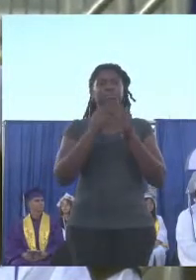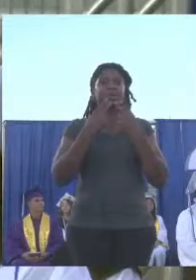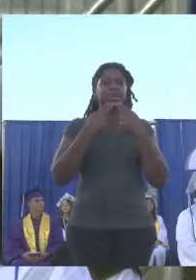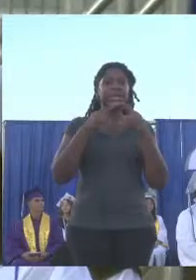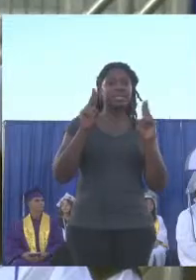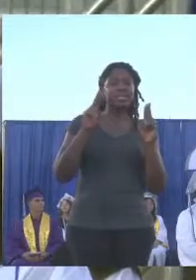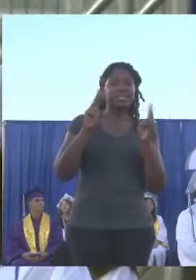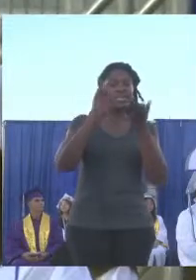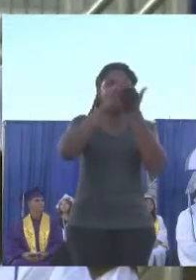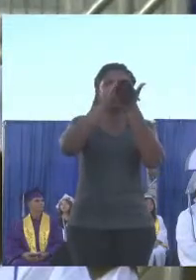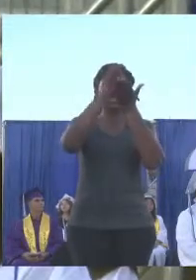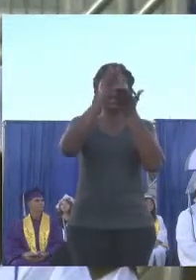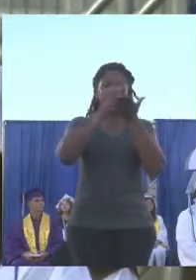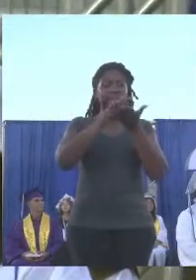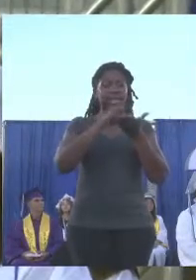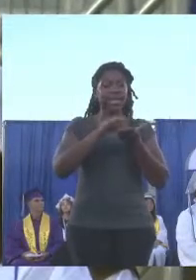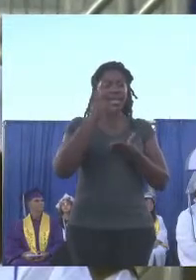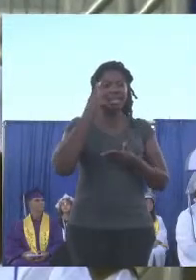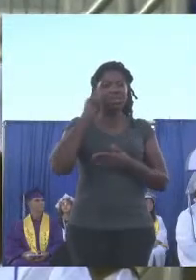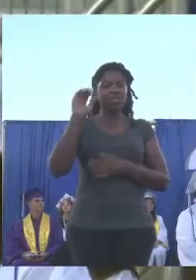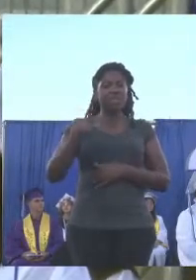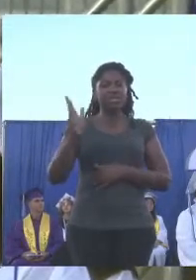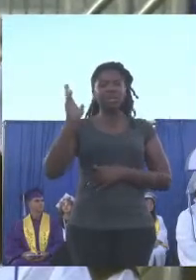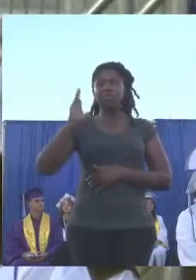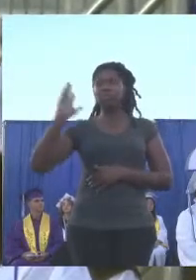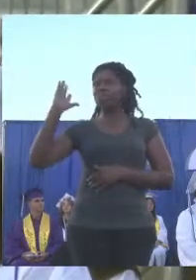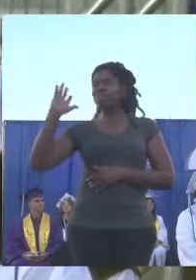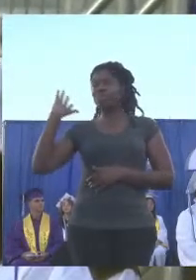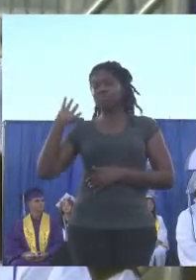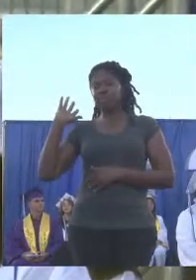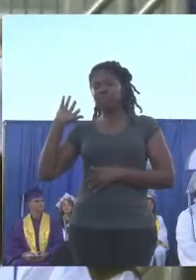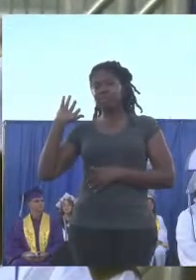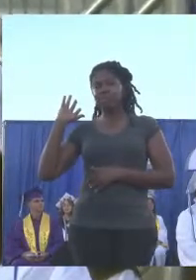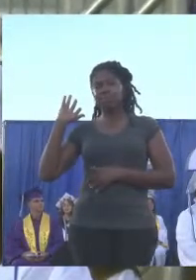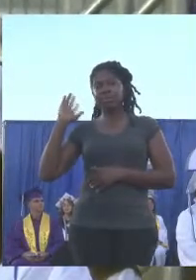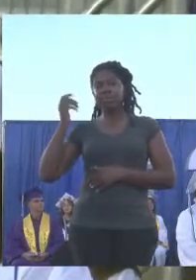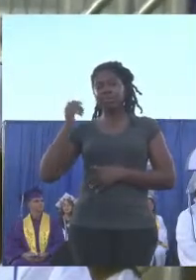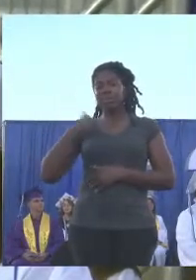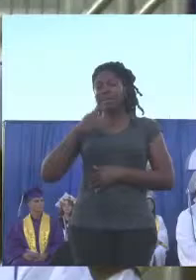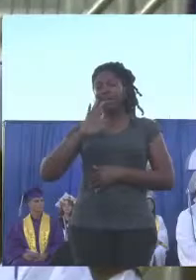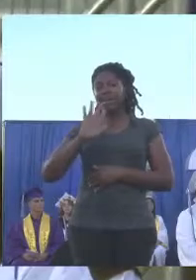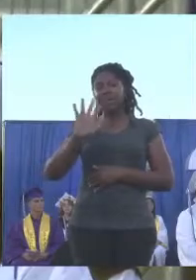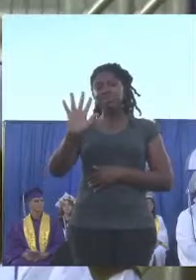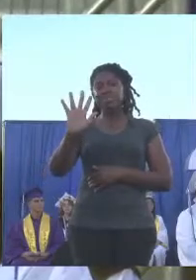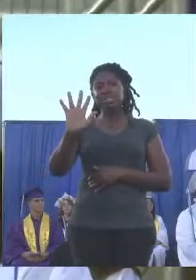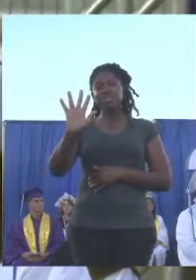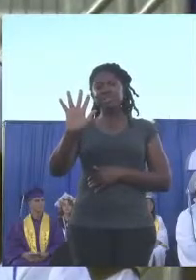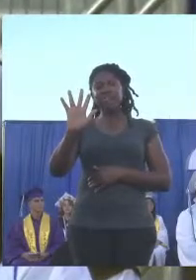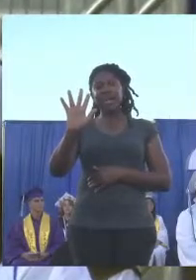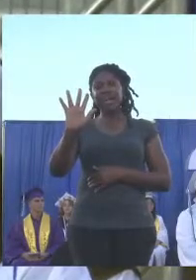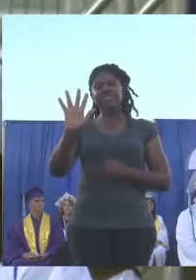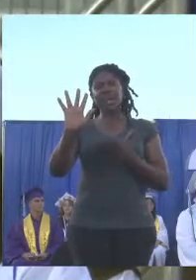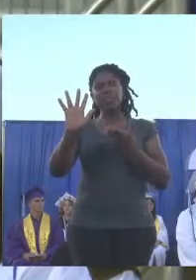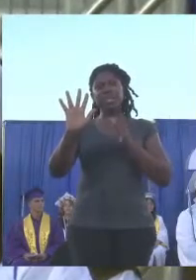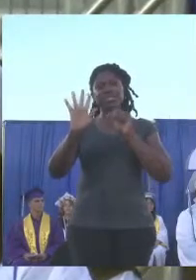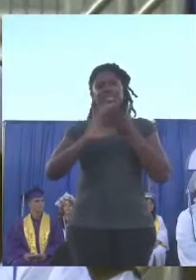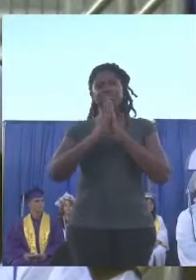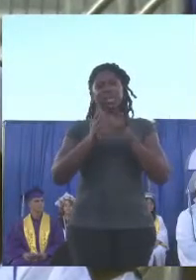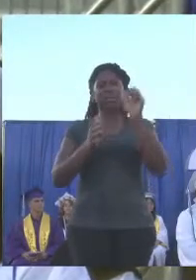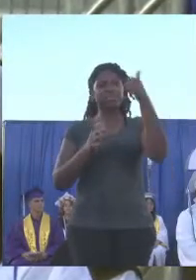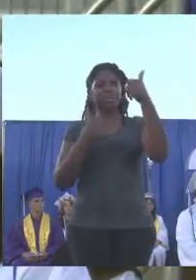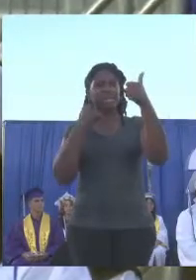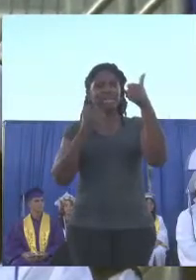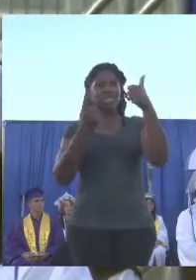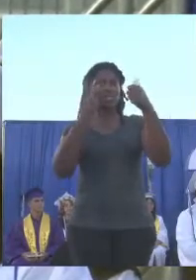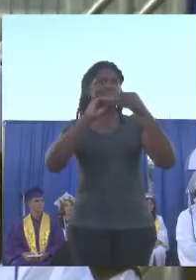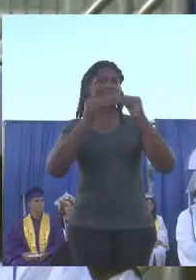countdown to our childhood. When I was 5, I wished to be 10, because that's double